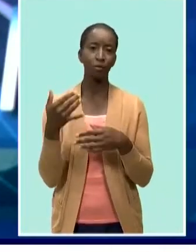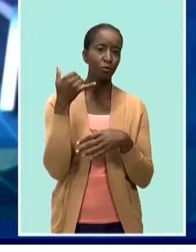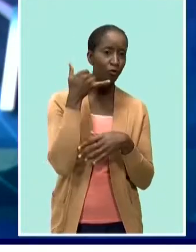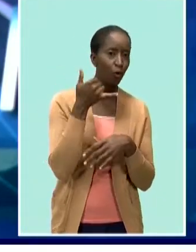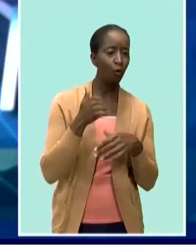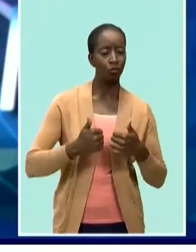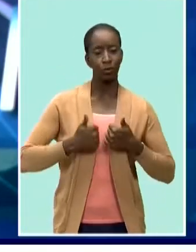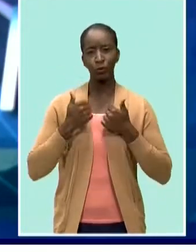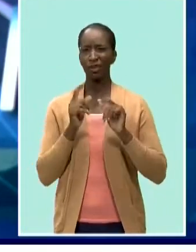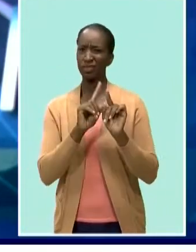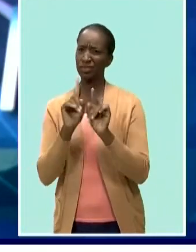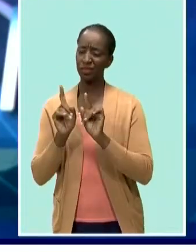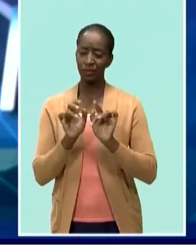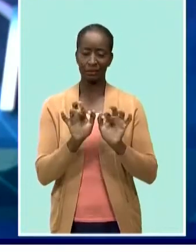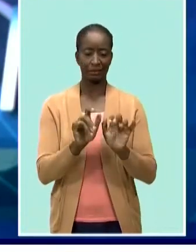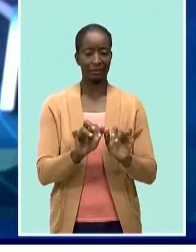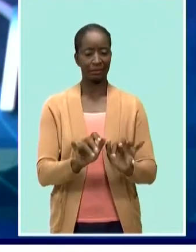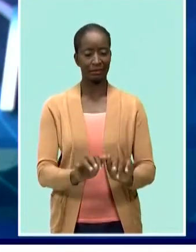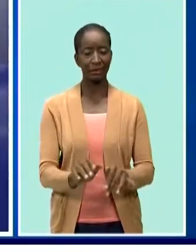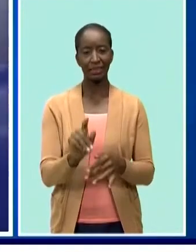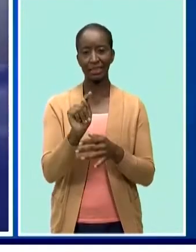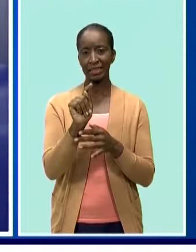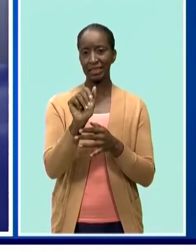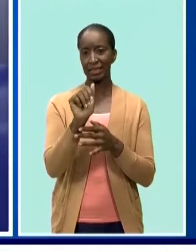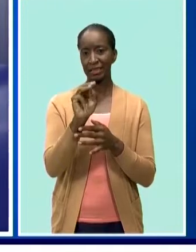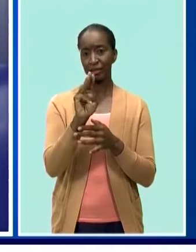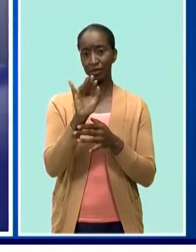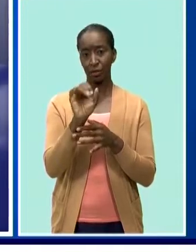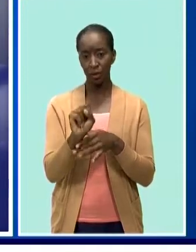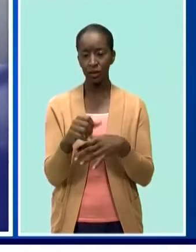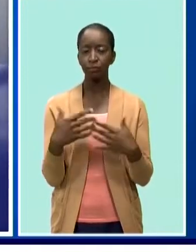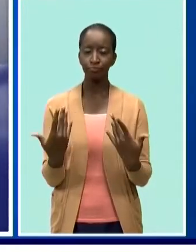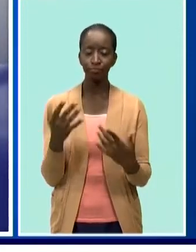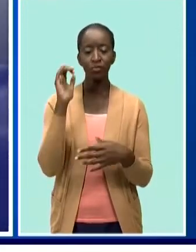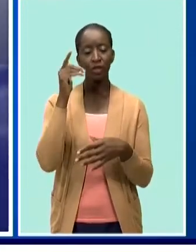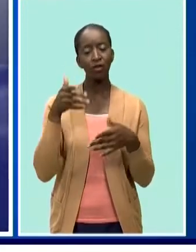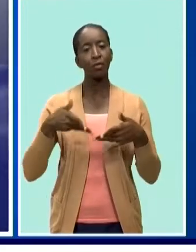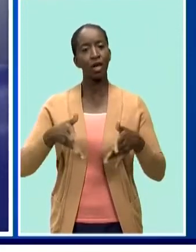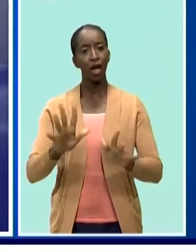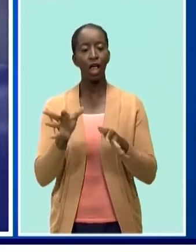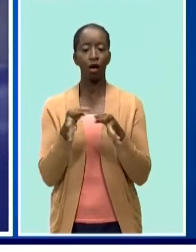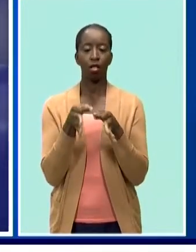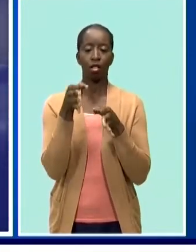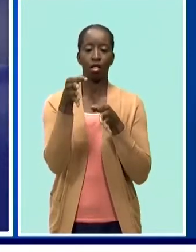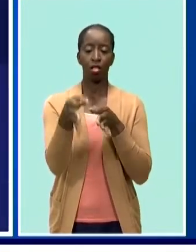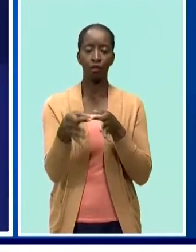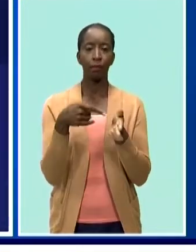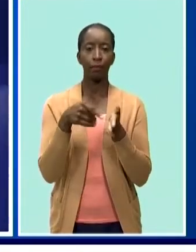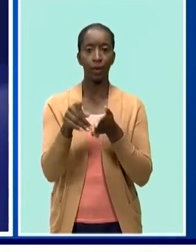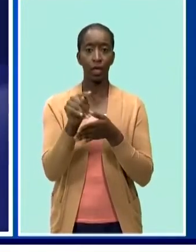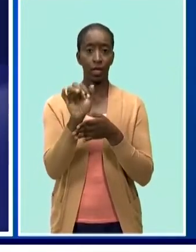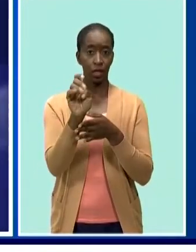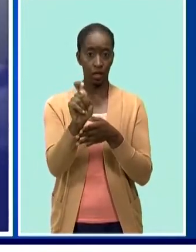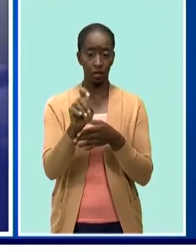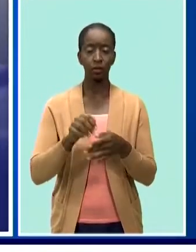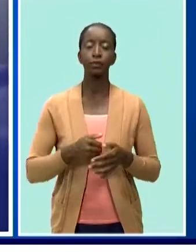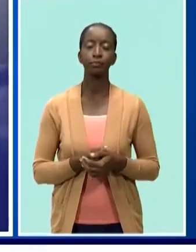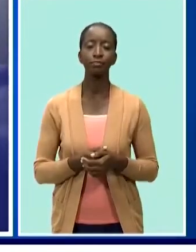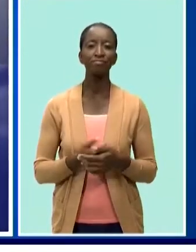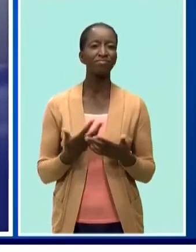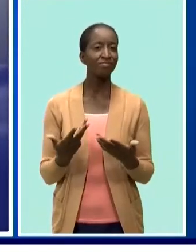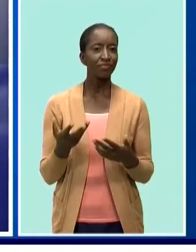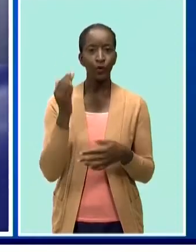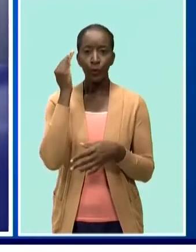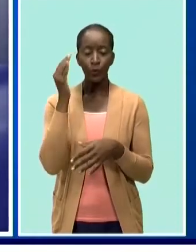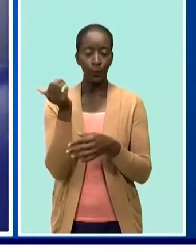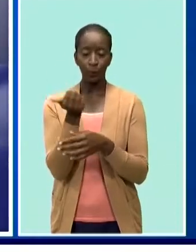the extension. With any changeover to a new system, there will be snags and requirement for a bit of hand-holding as the